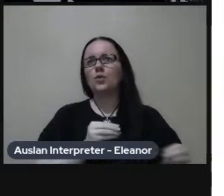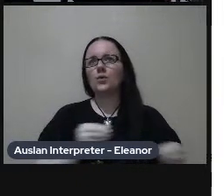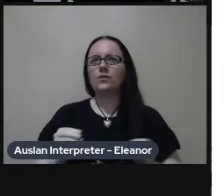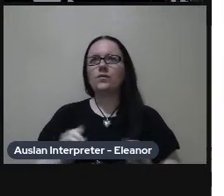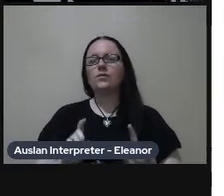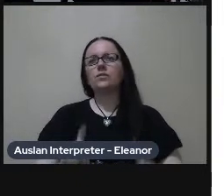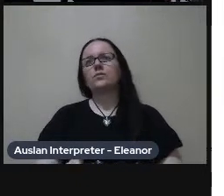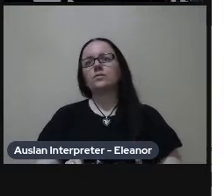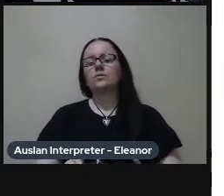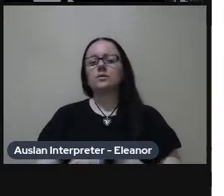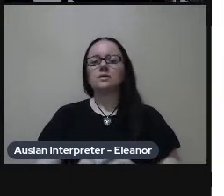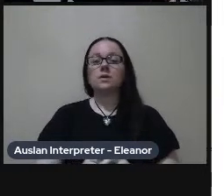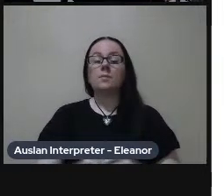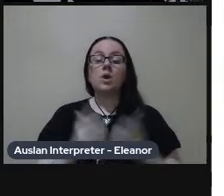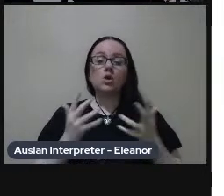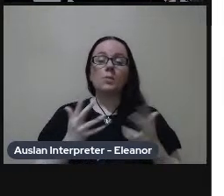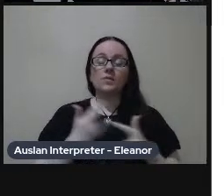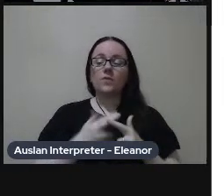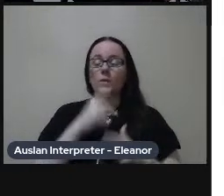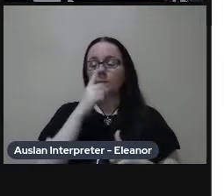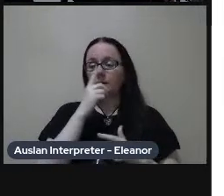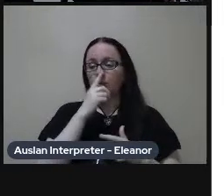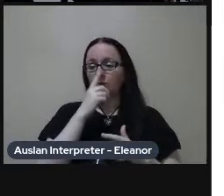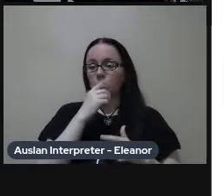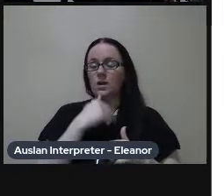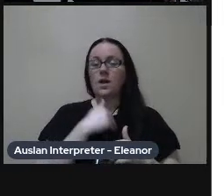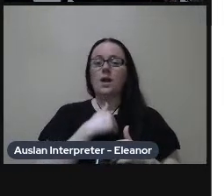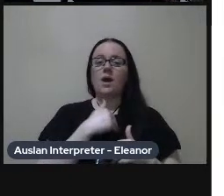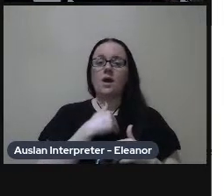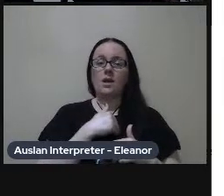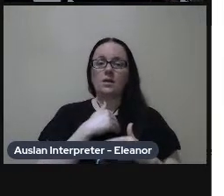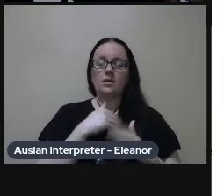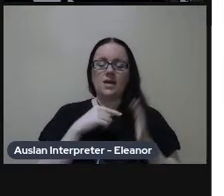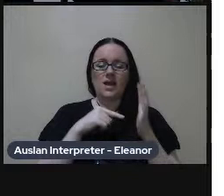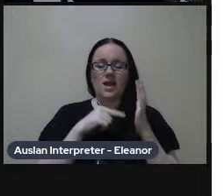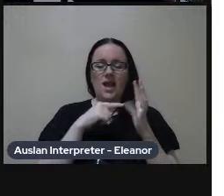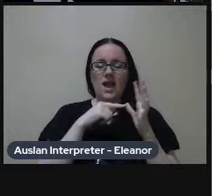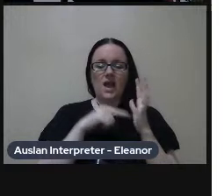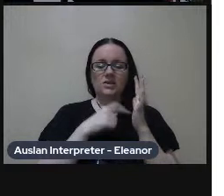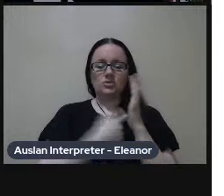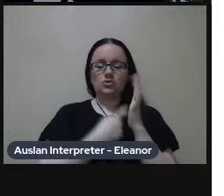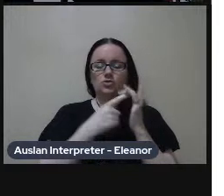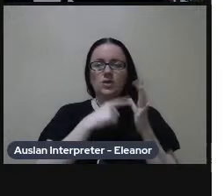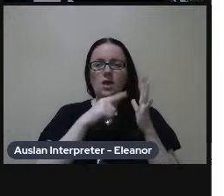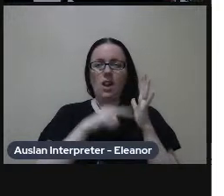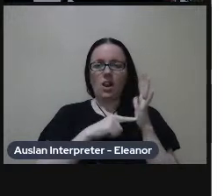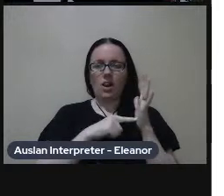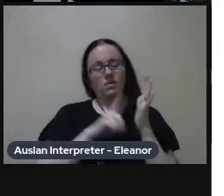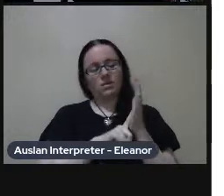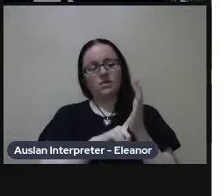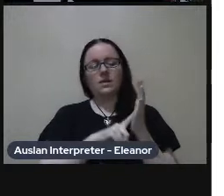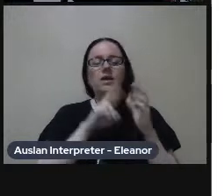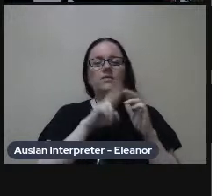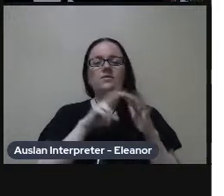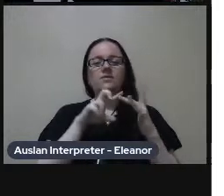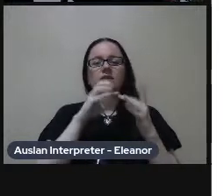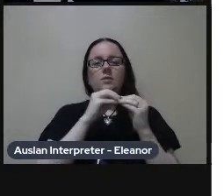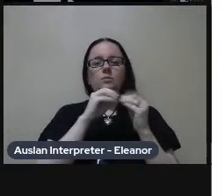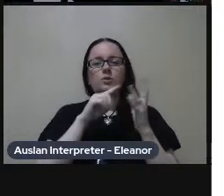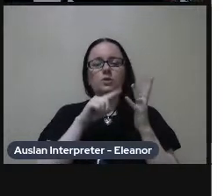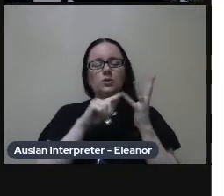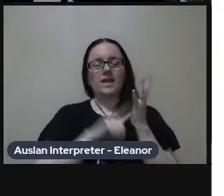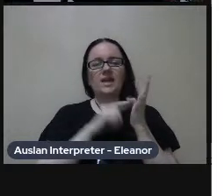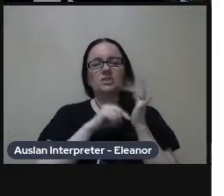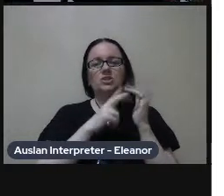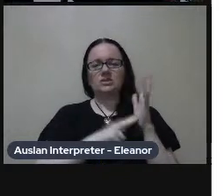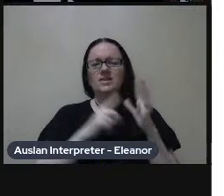is also common in people who have that heart arrhythmia called atrial fibrillation, AF. Because what happens in AF is when the